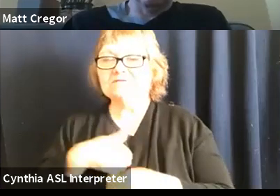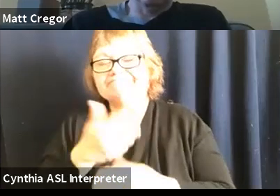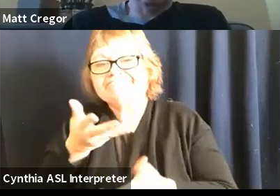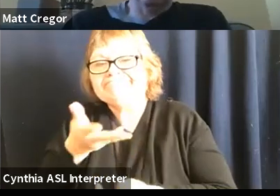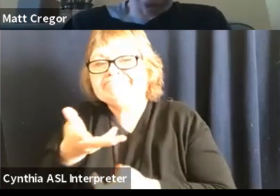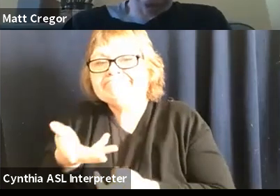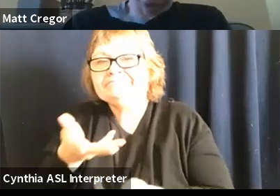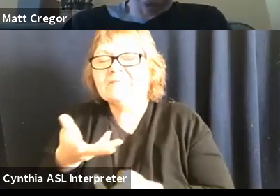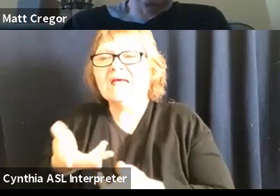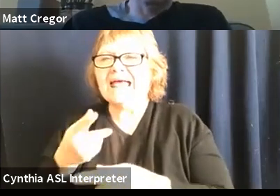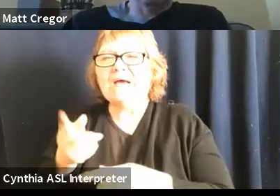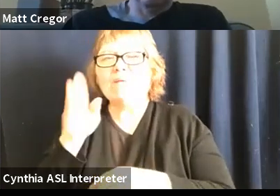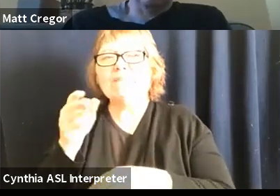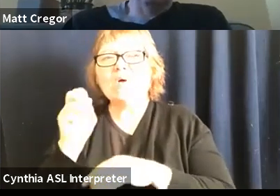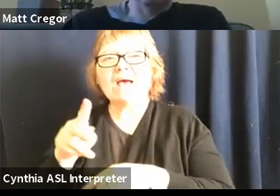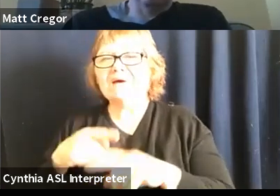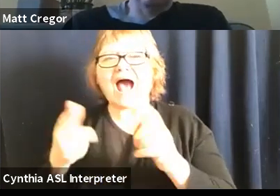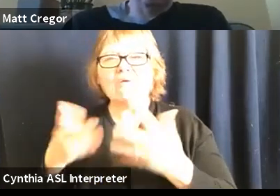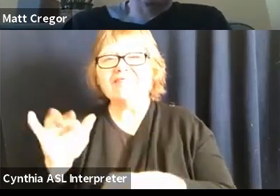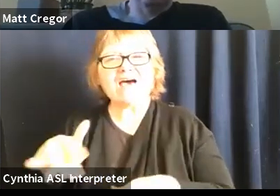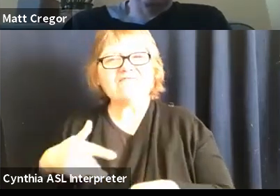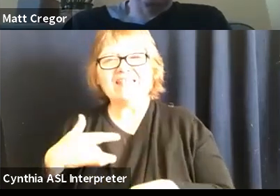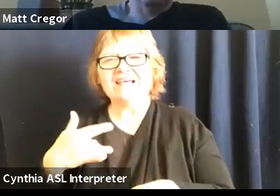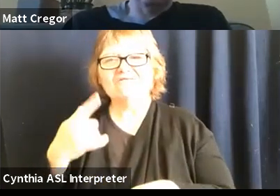be okay, but I don't want that for my kid. I don't want that for any